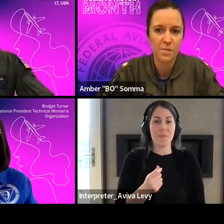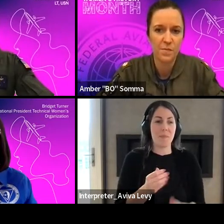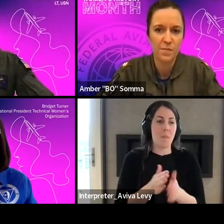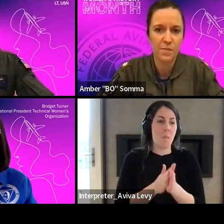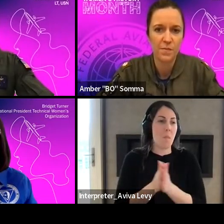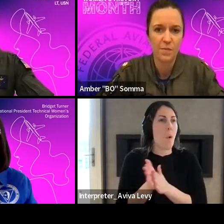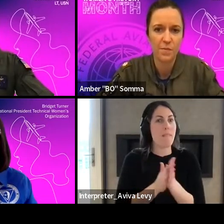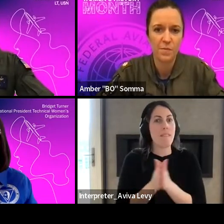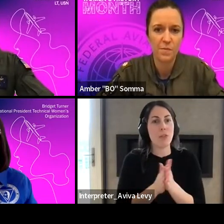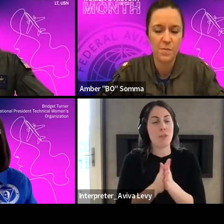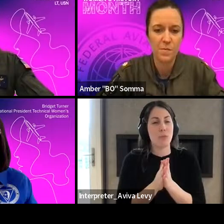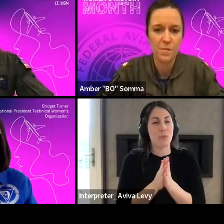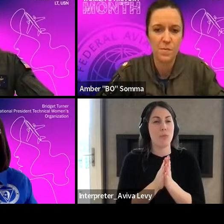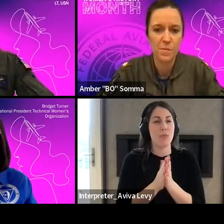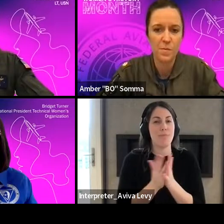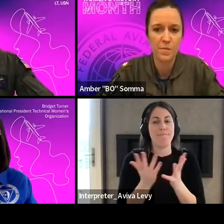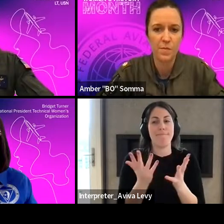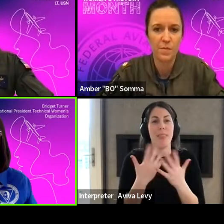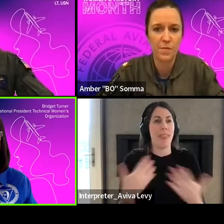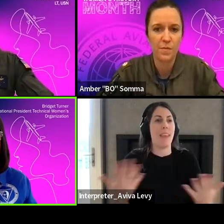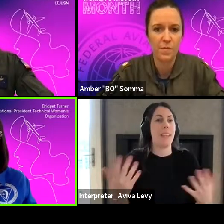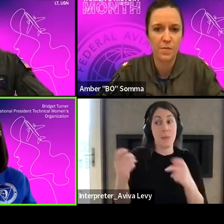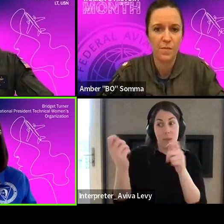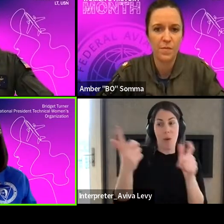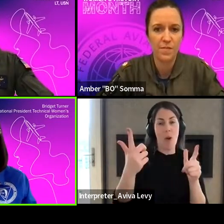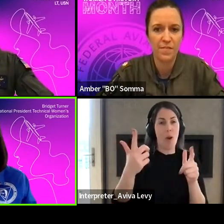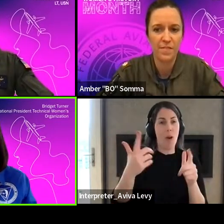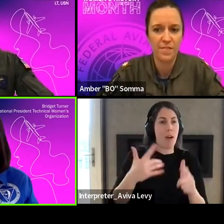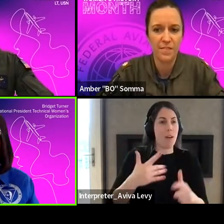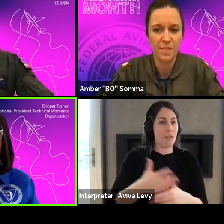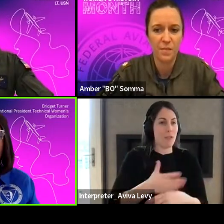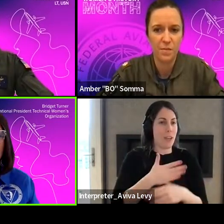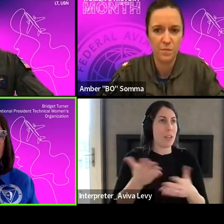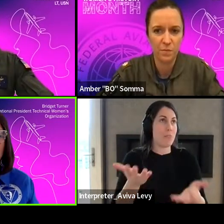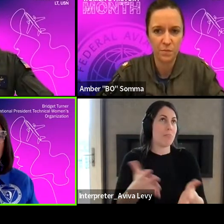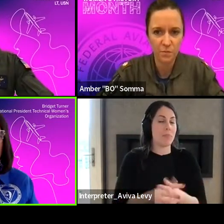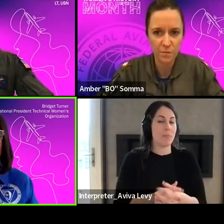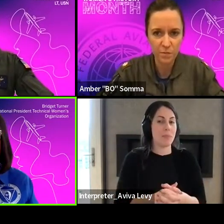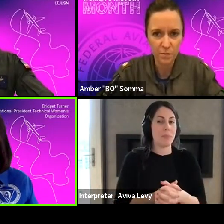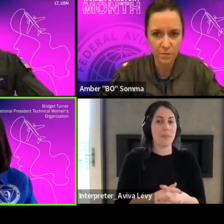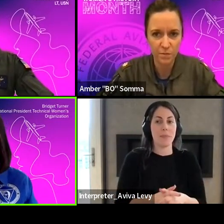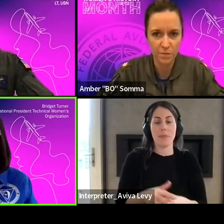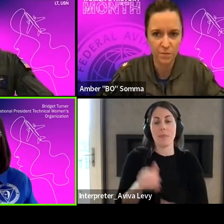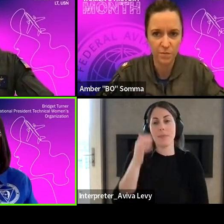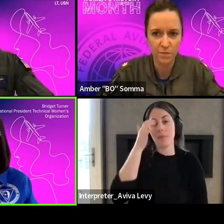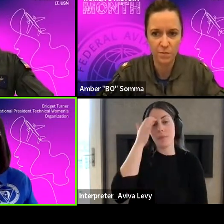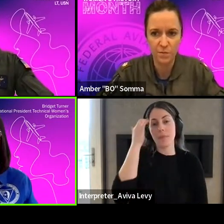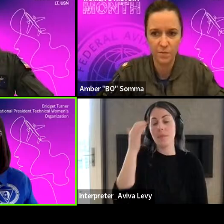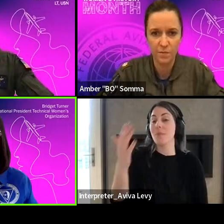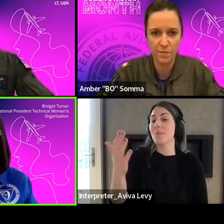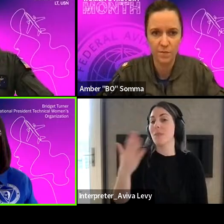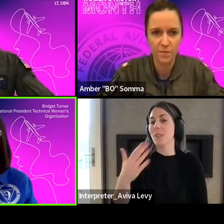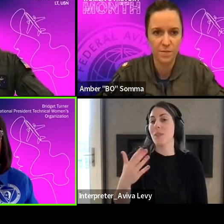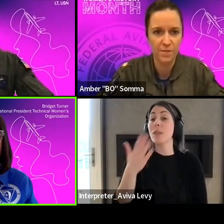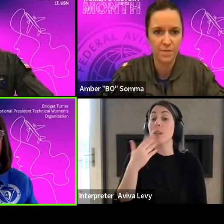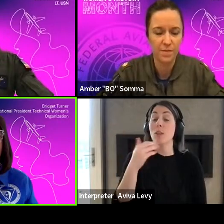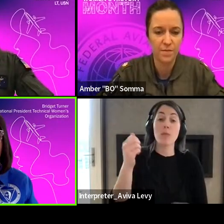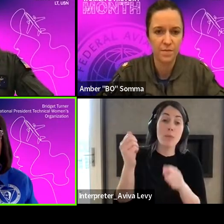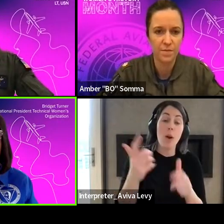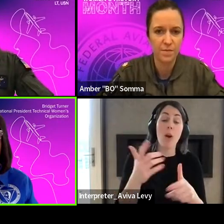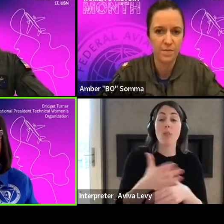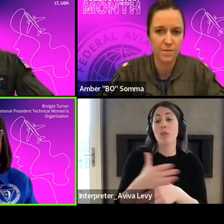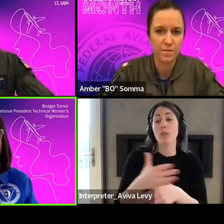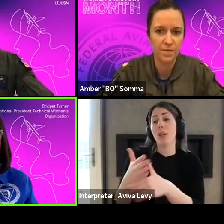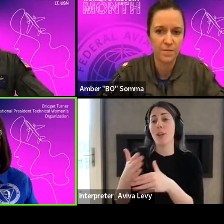motivational and something that we all share. Thank you. So I want to thank you all for sharing your perspective. And as I mentioned, as we near the conclusion of